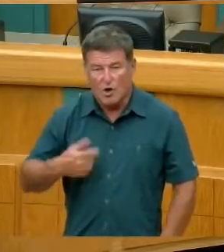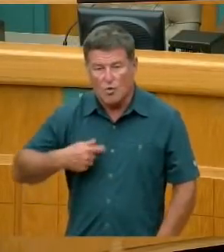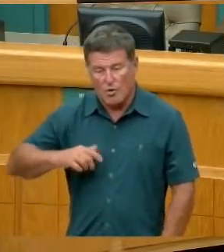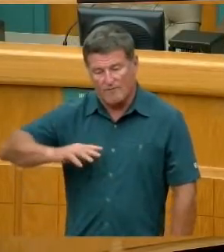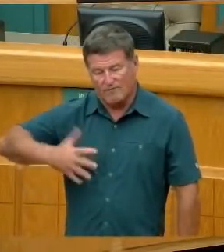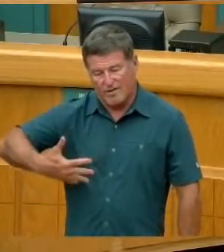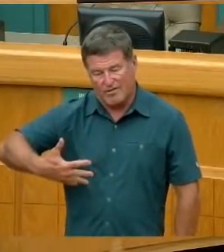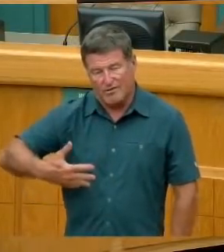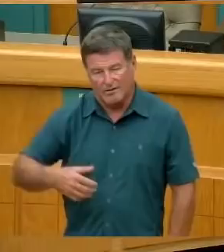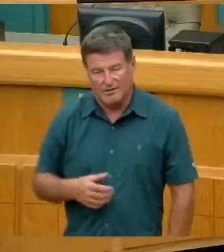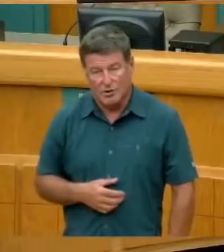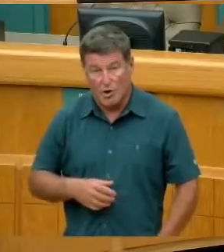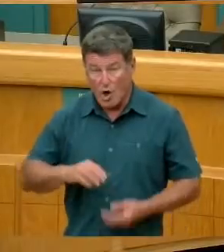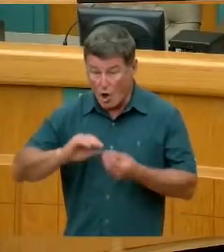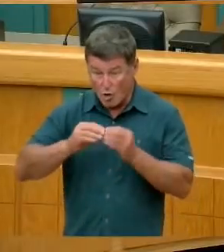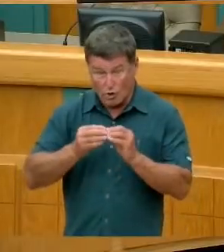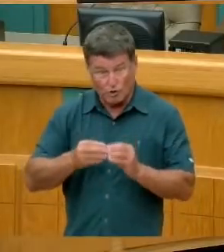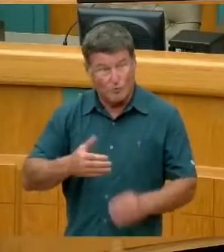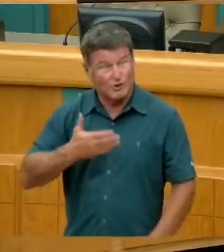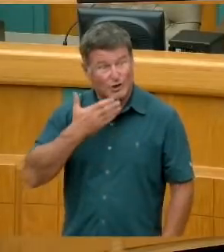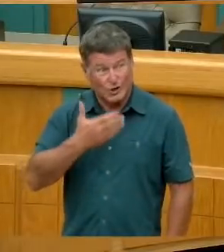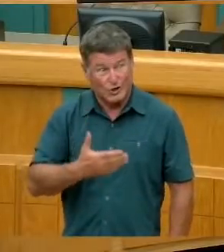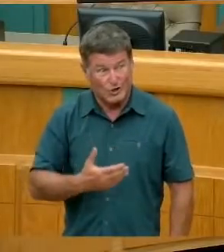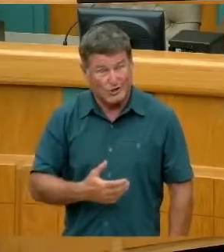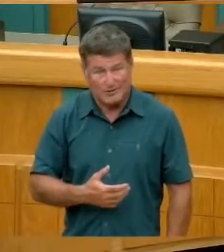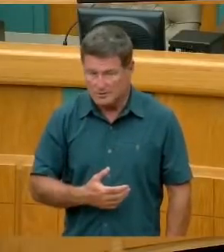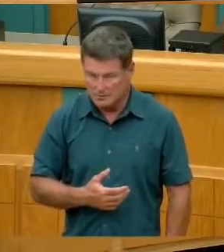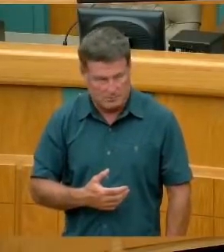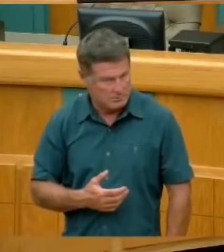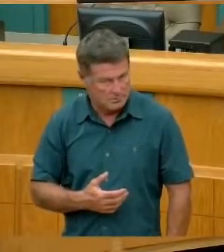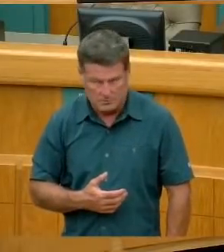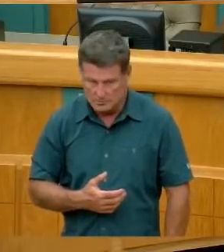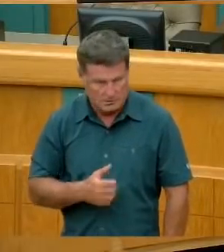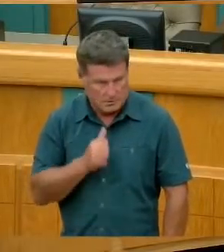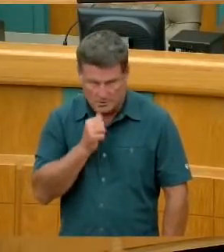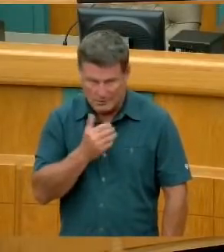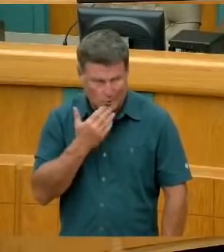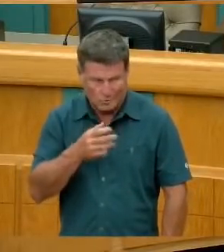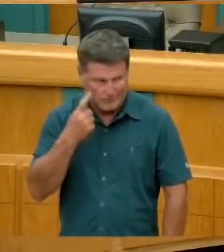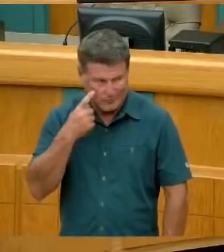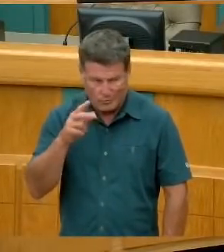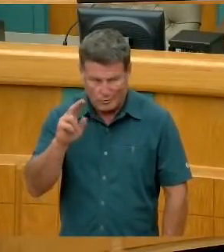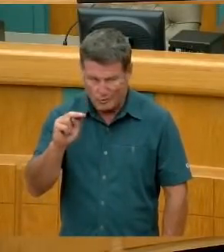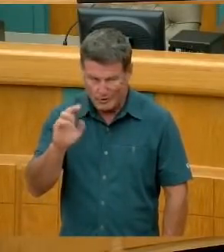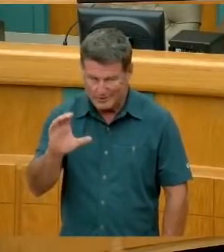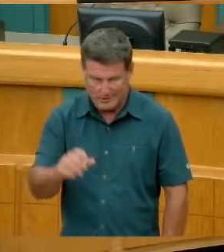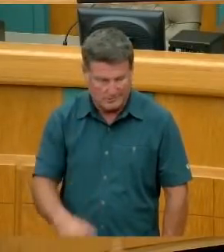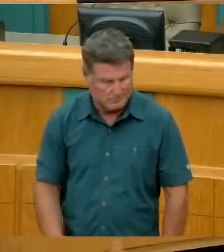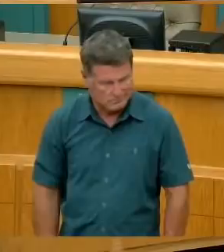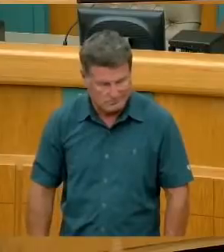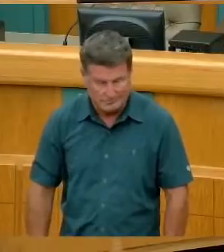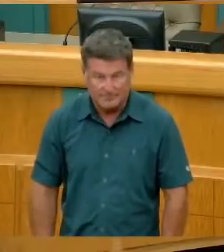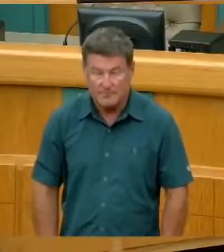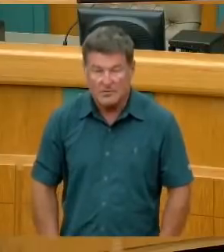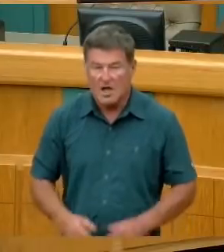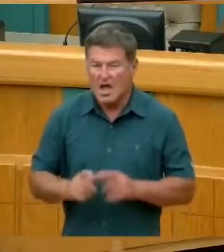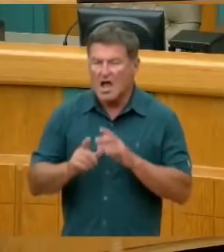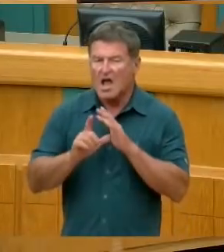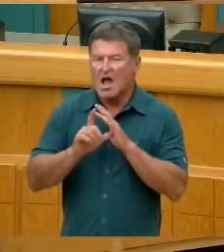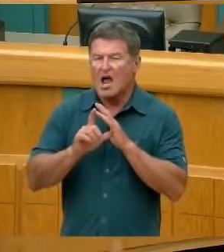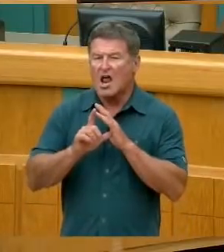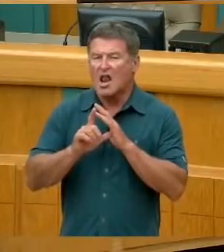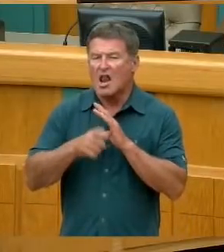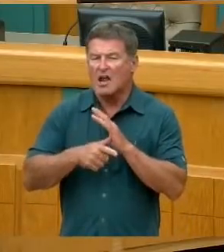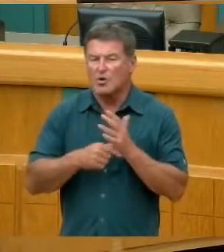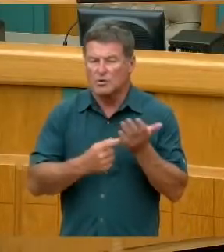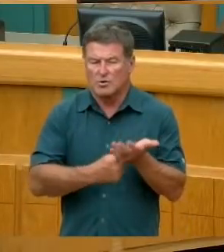100,000 population, right? So those statistics are not good for us here in Nueces County. We're going to talk